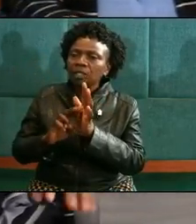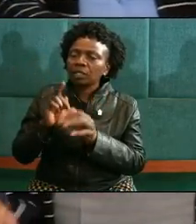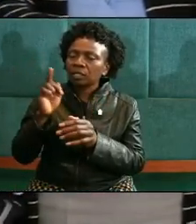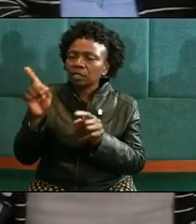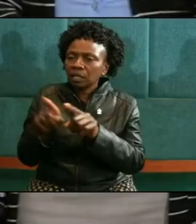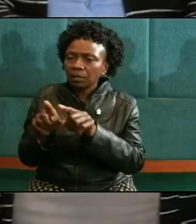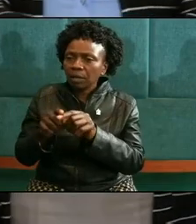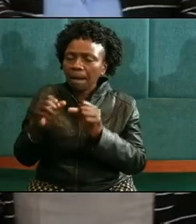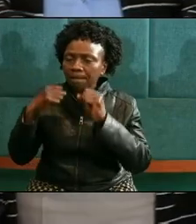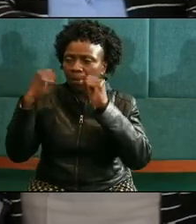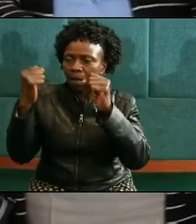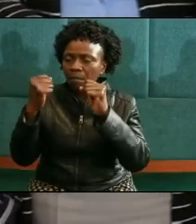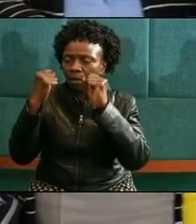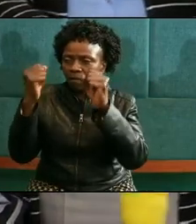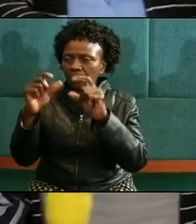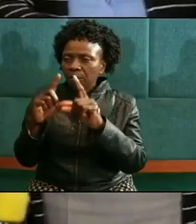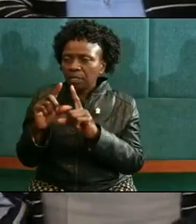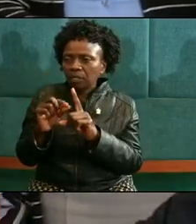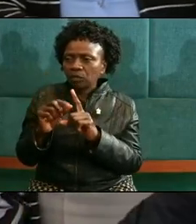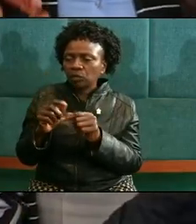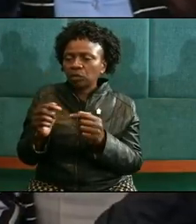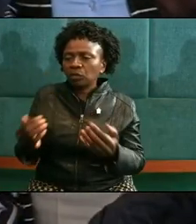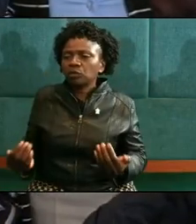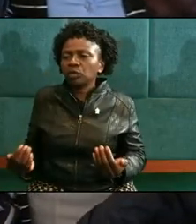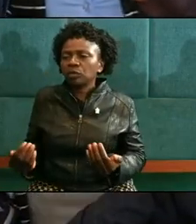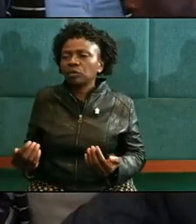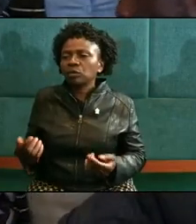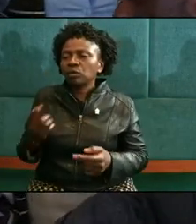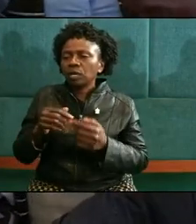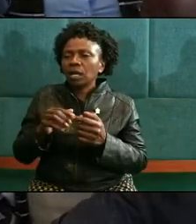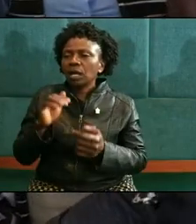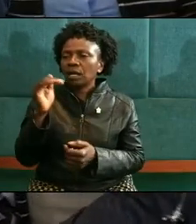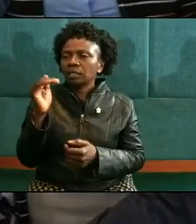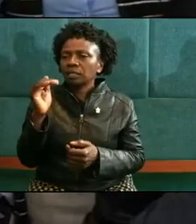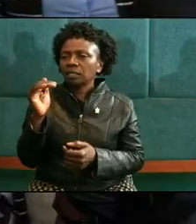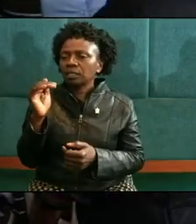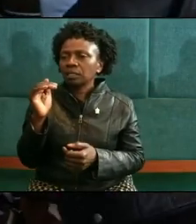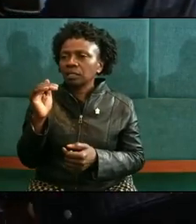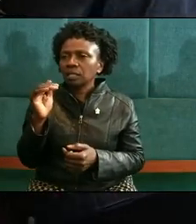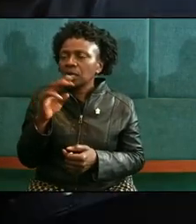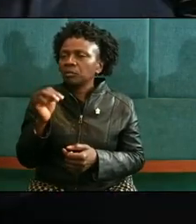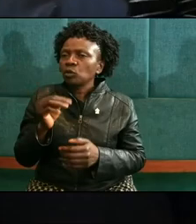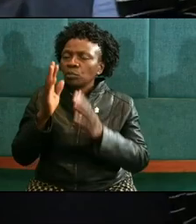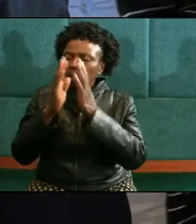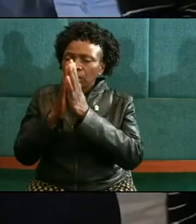to the children. I'm going to ask him to pray in a very special way